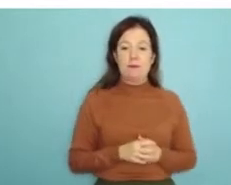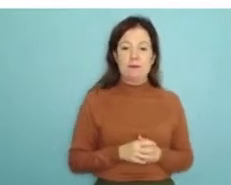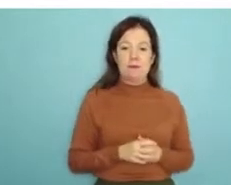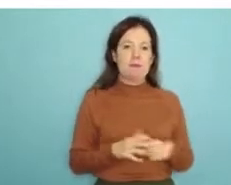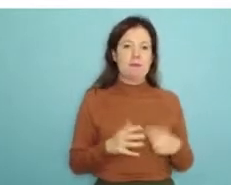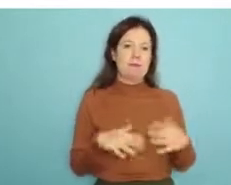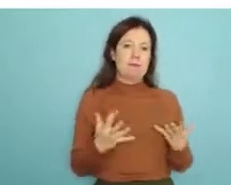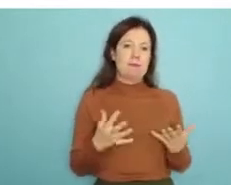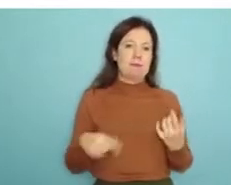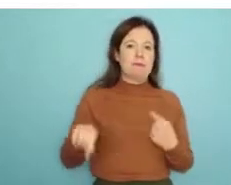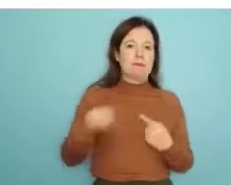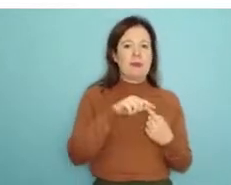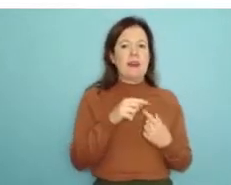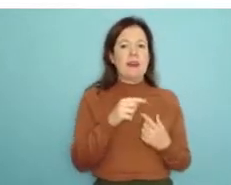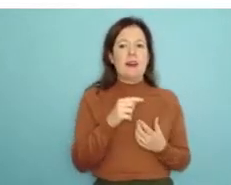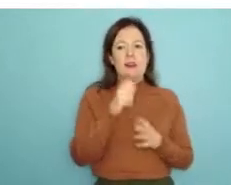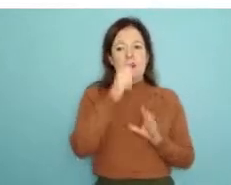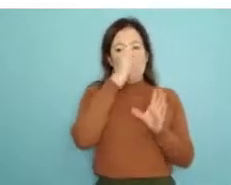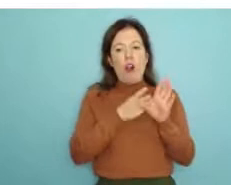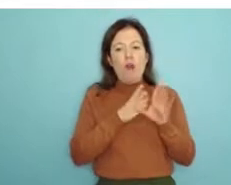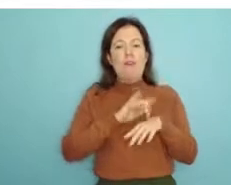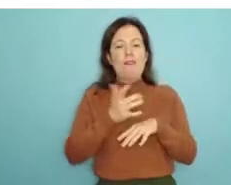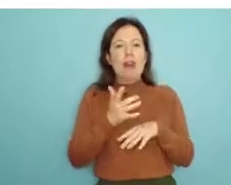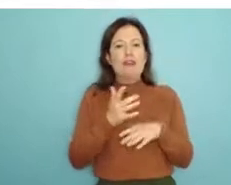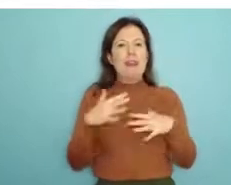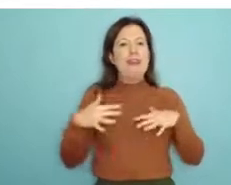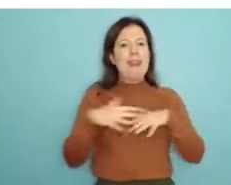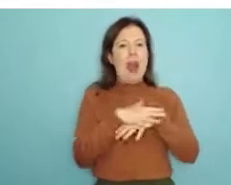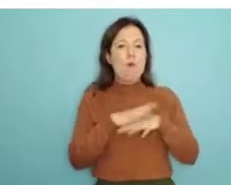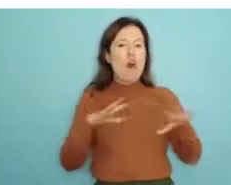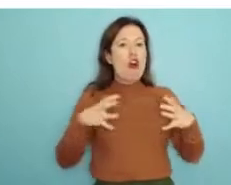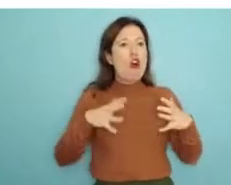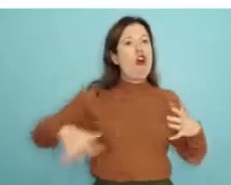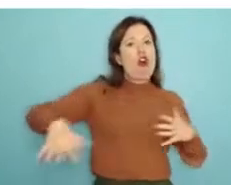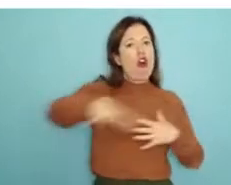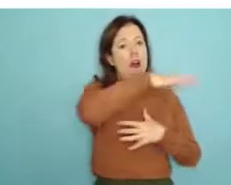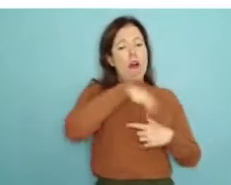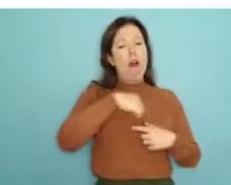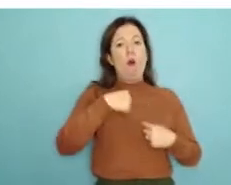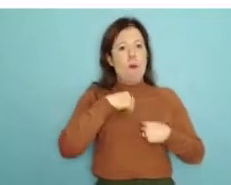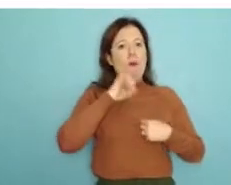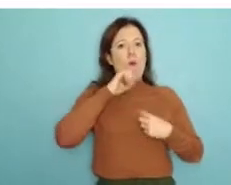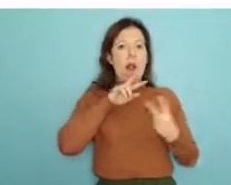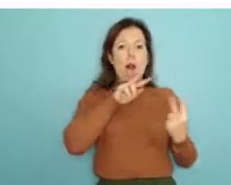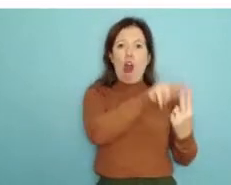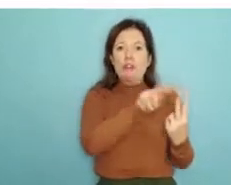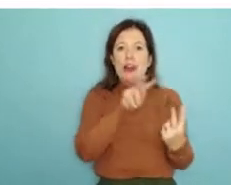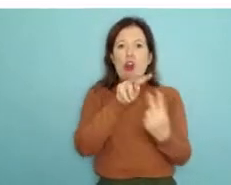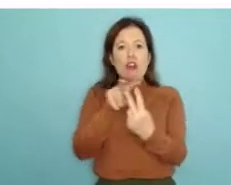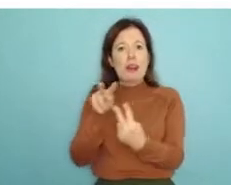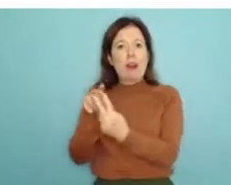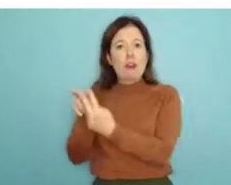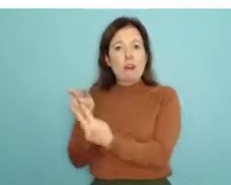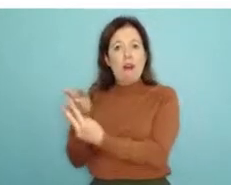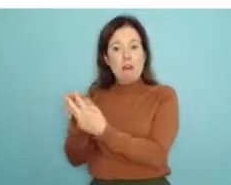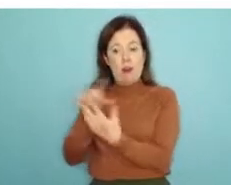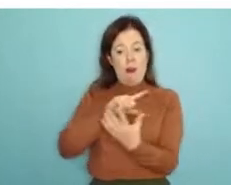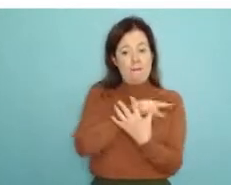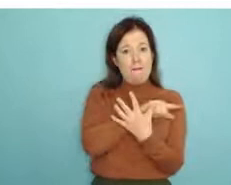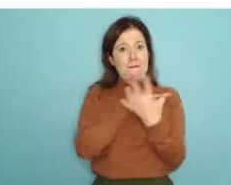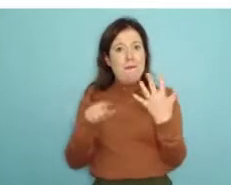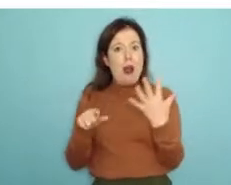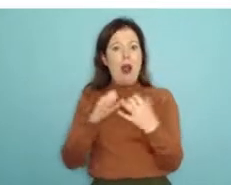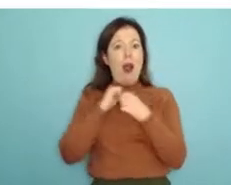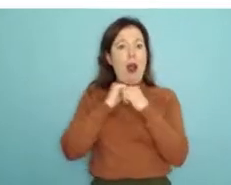of the Psychological Professions Network, we're going to be reaching out to you to ask you how you're putting these commitments into action. And this is because we want